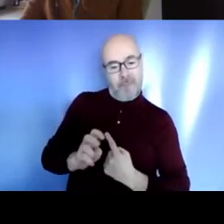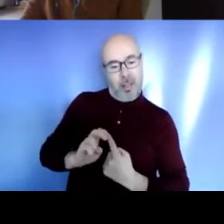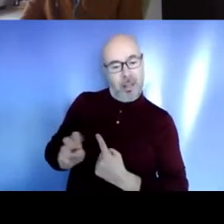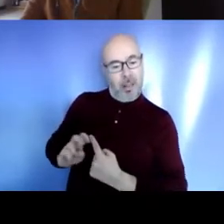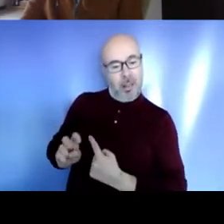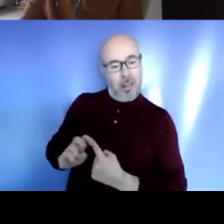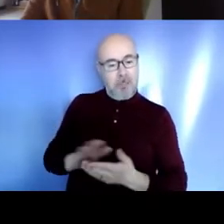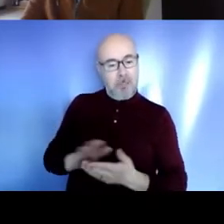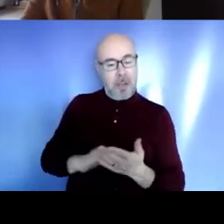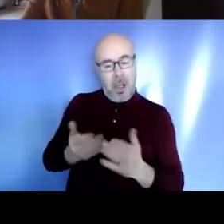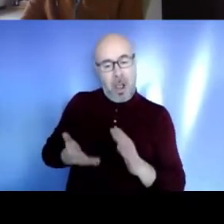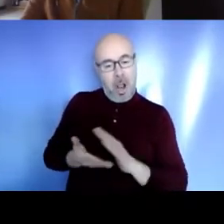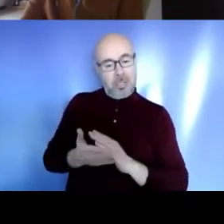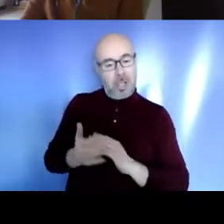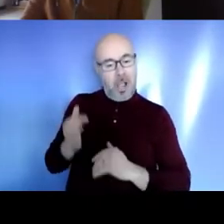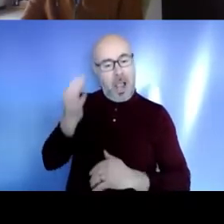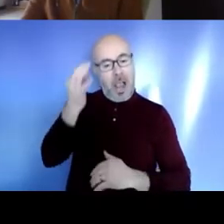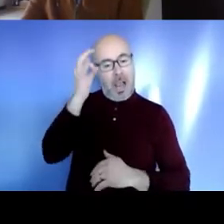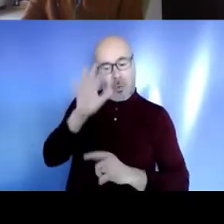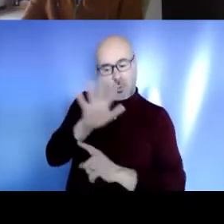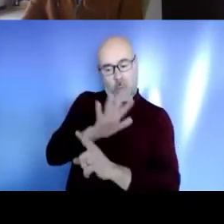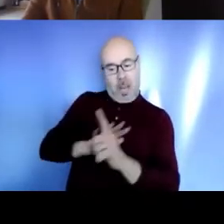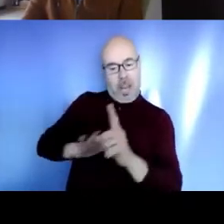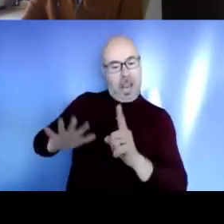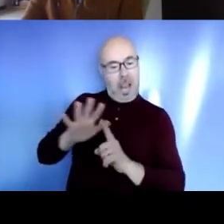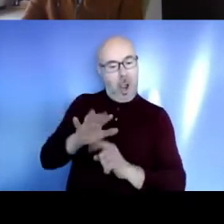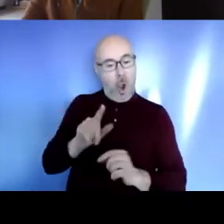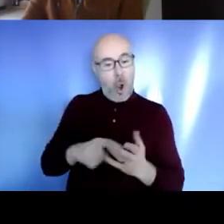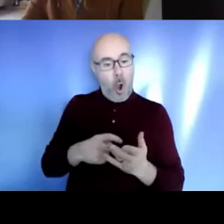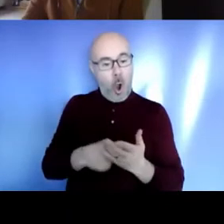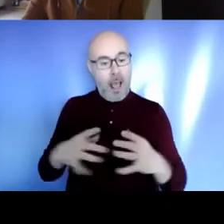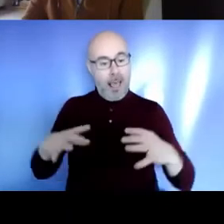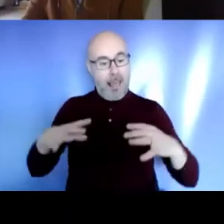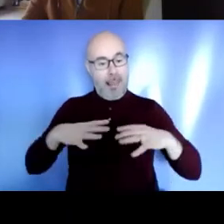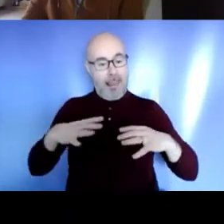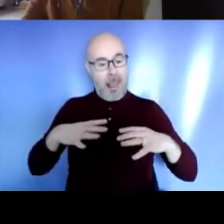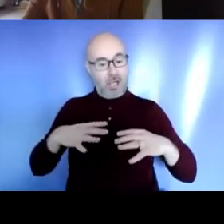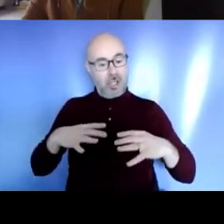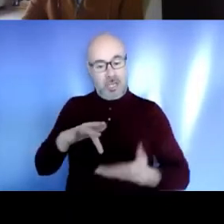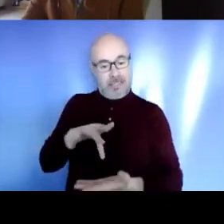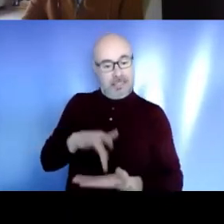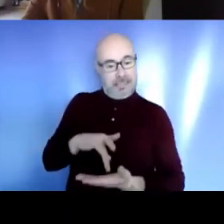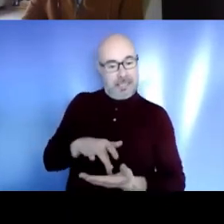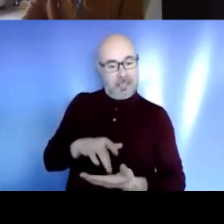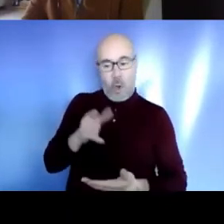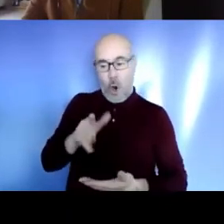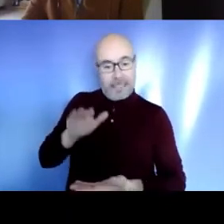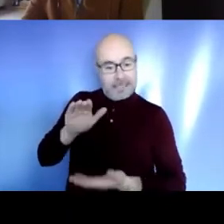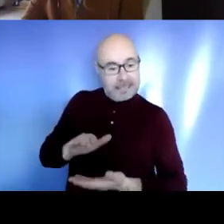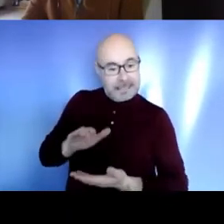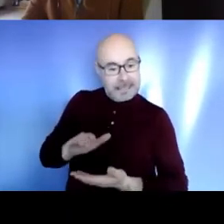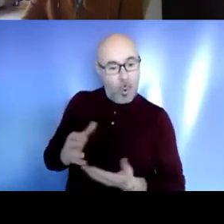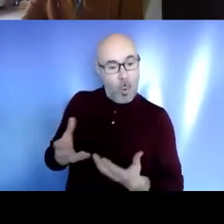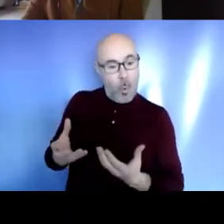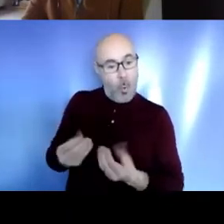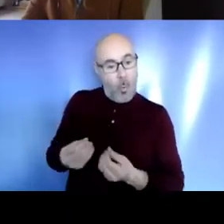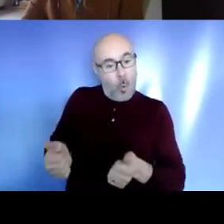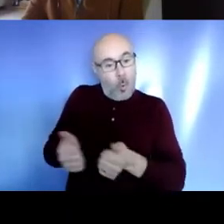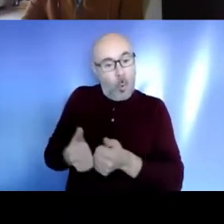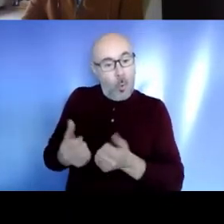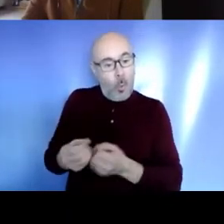local authority, leisure services or discounts arranged with commercial businesses. Again, if there's a